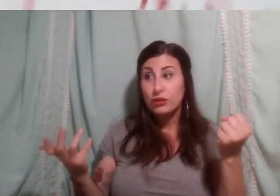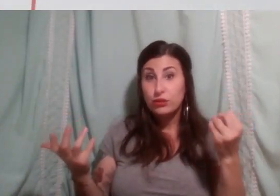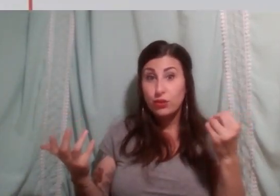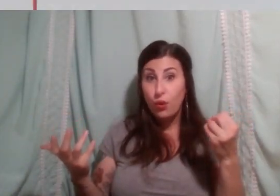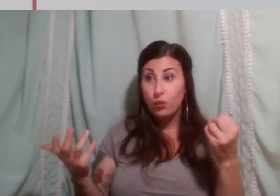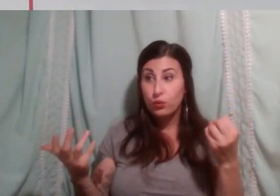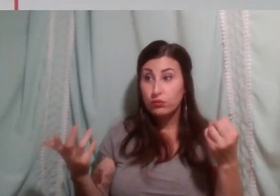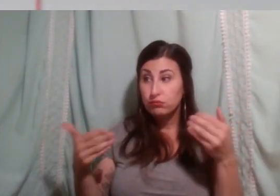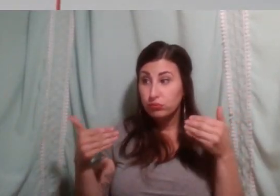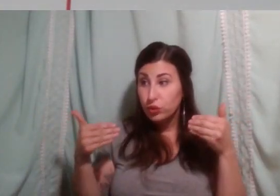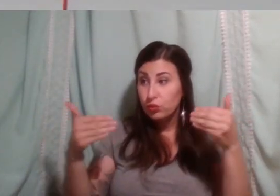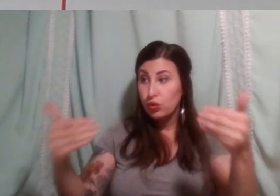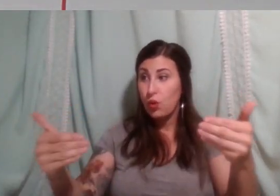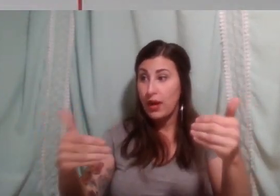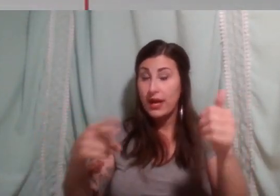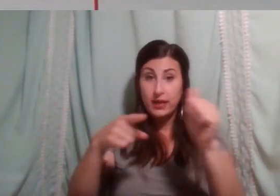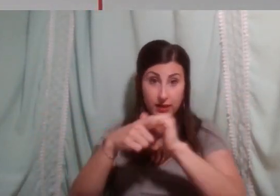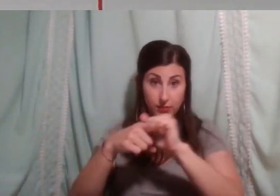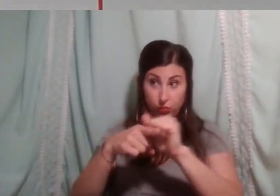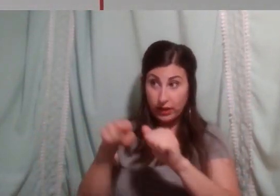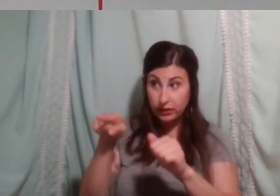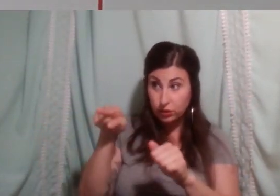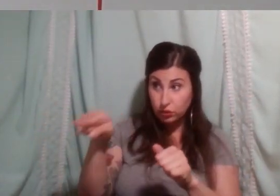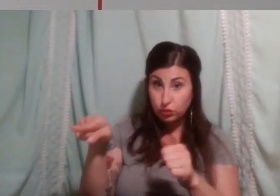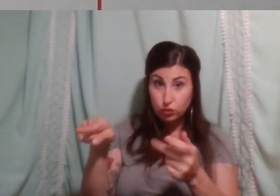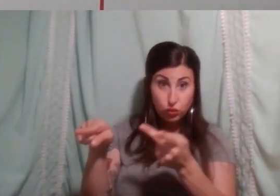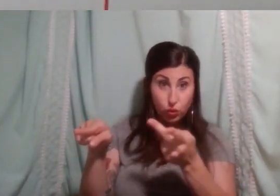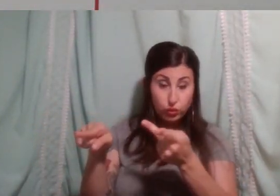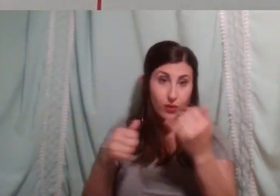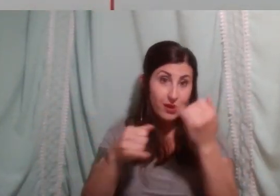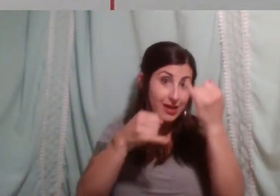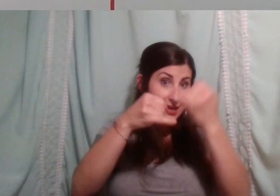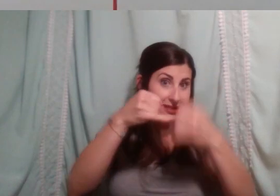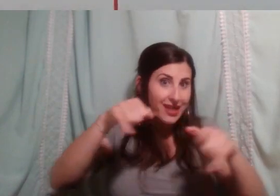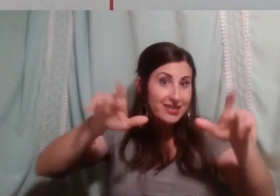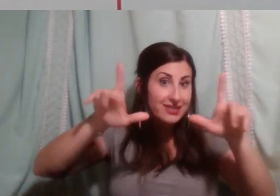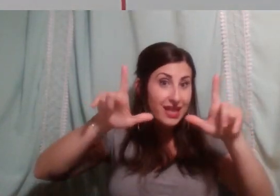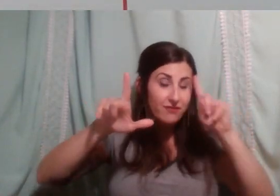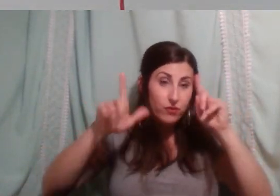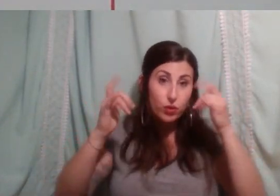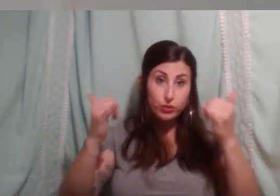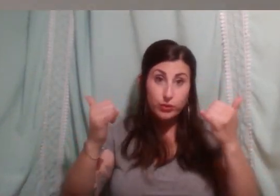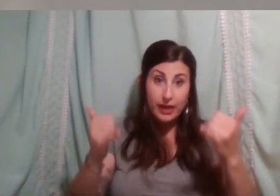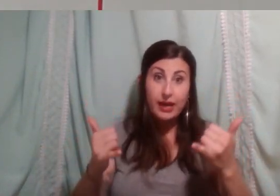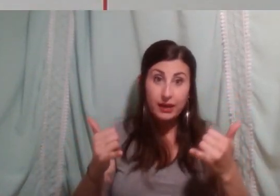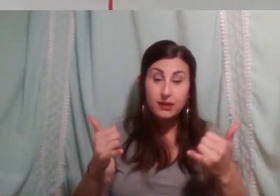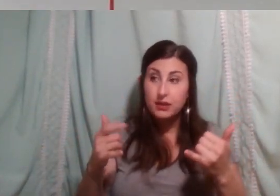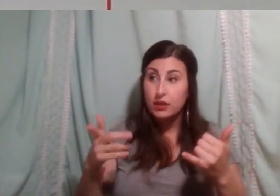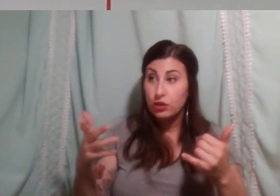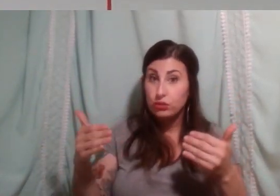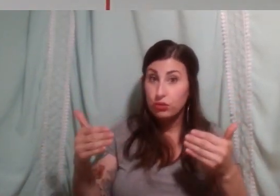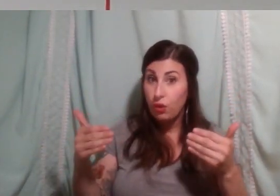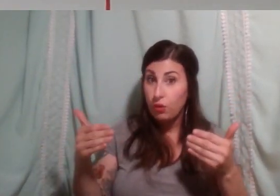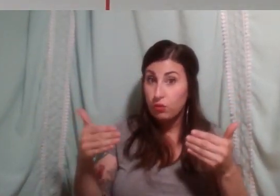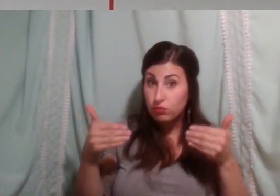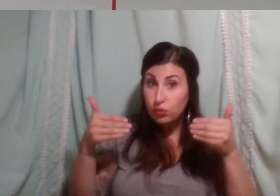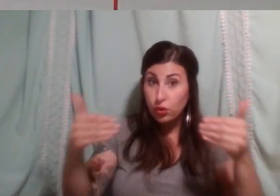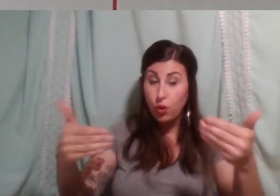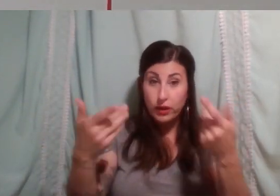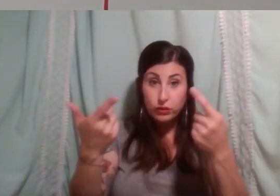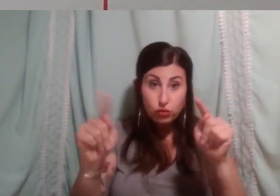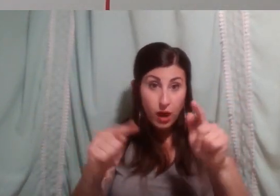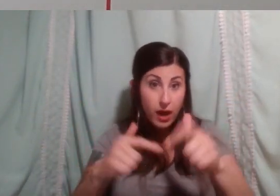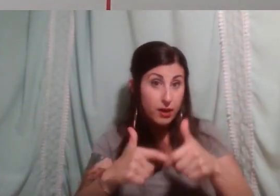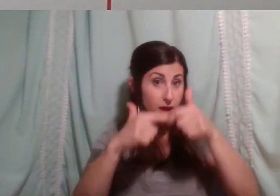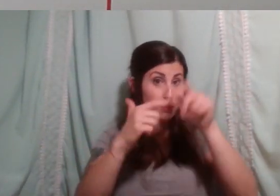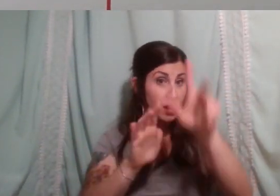So you go ahead and practice these 2. This is our last slide that we're going to do math on. So go ahead and try